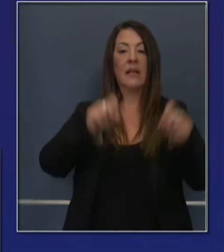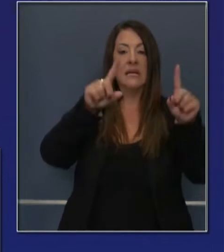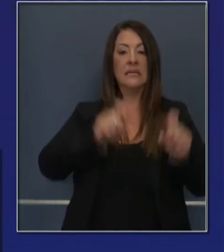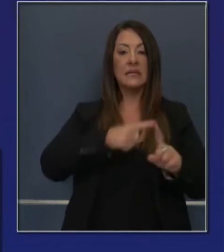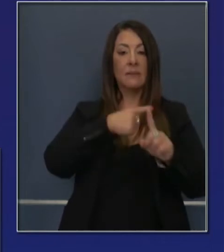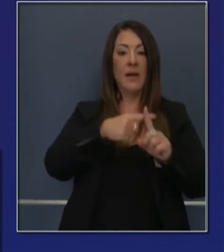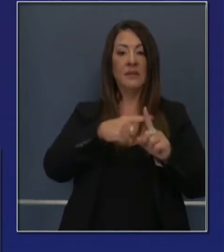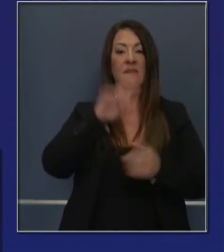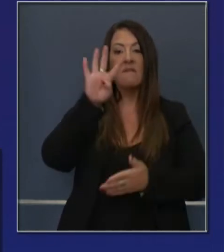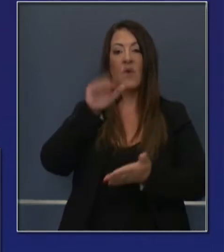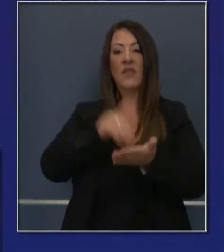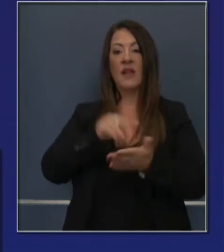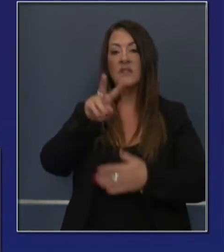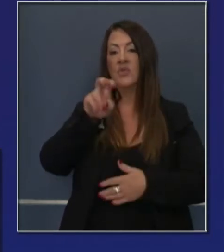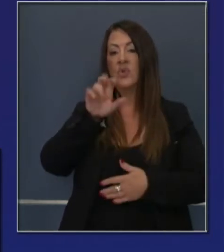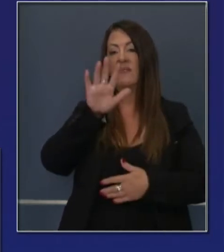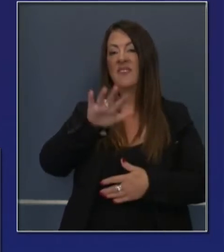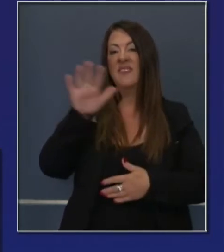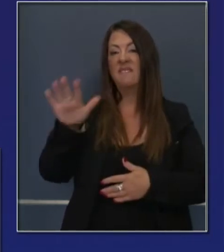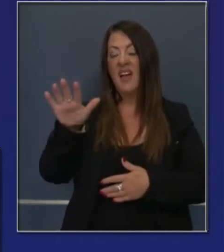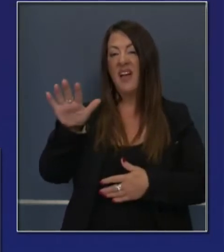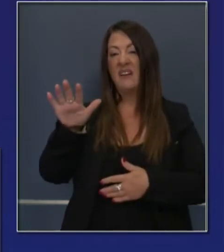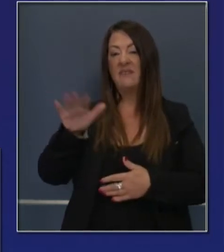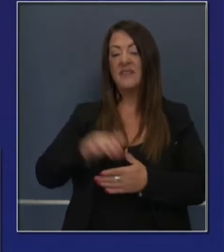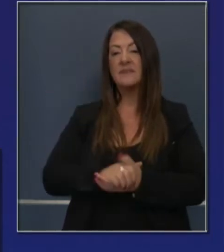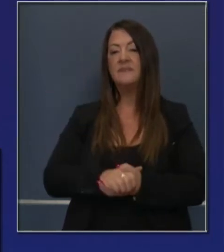new numbers came in yesterday,